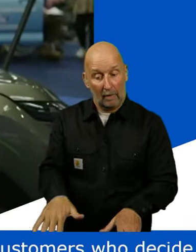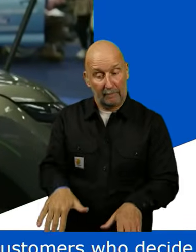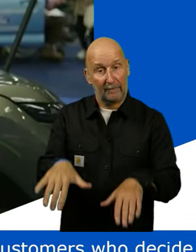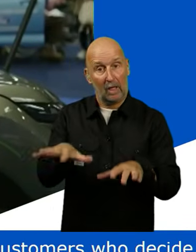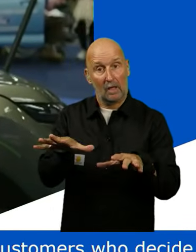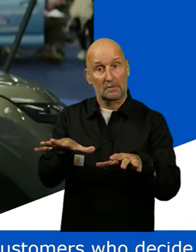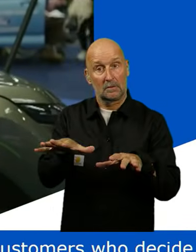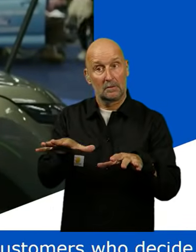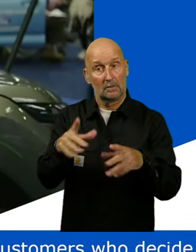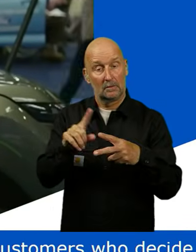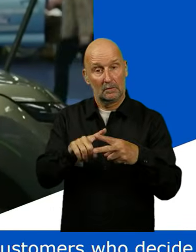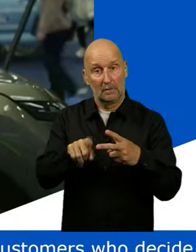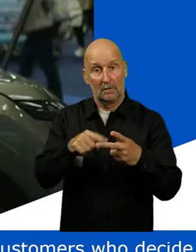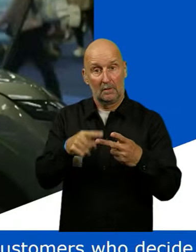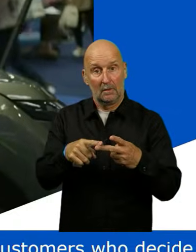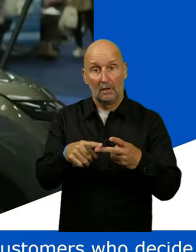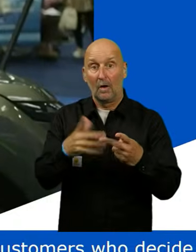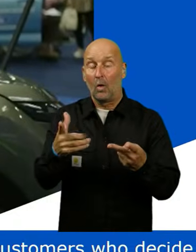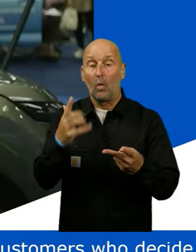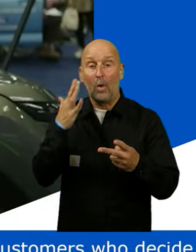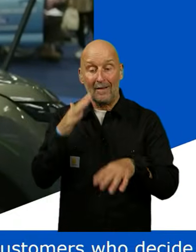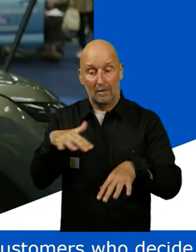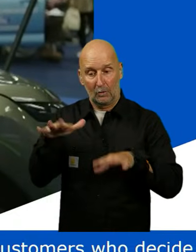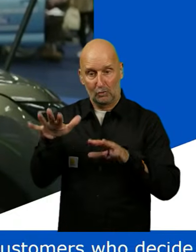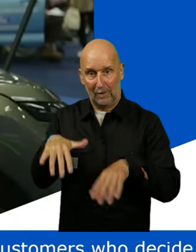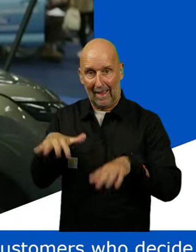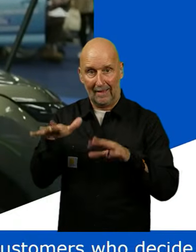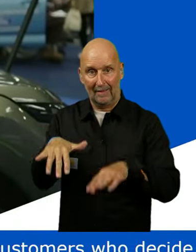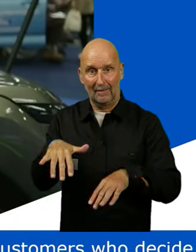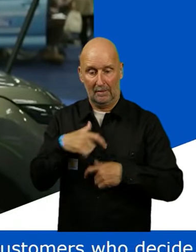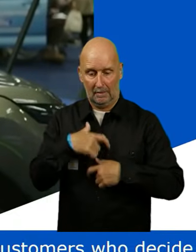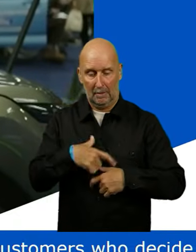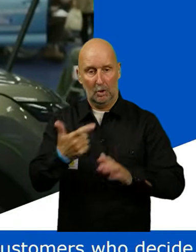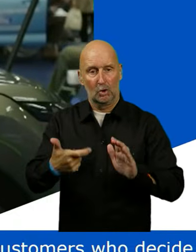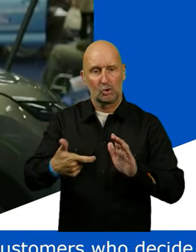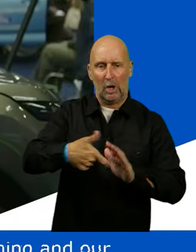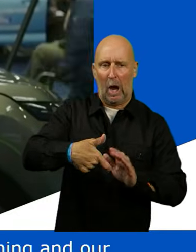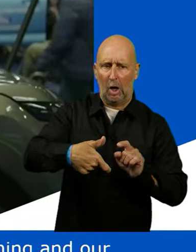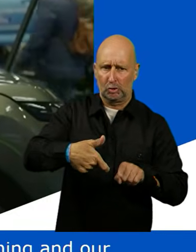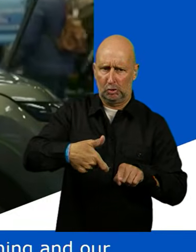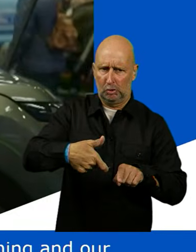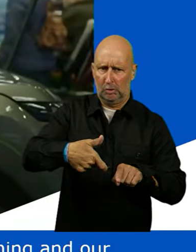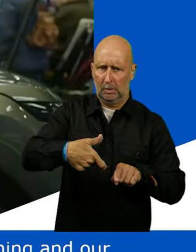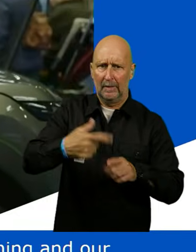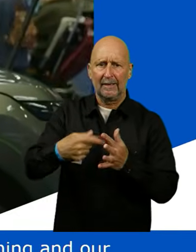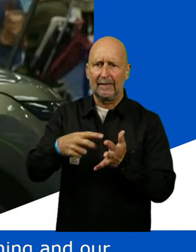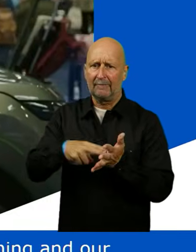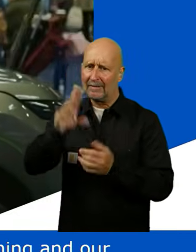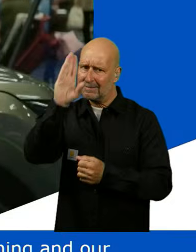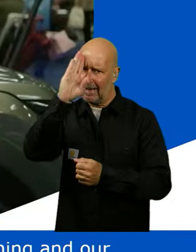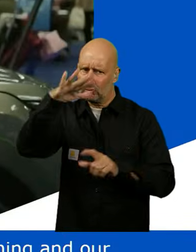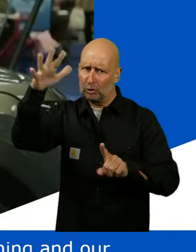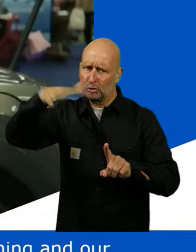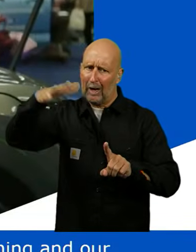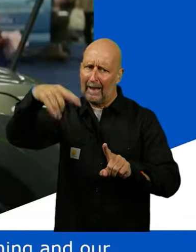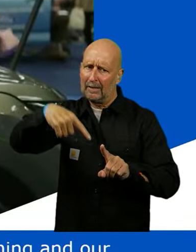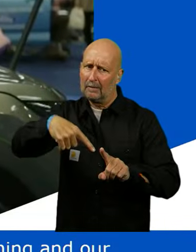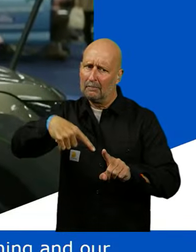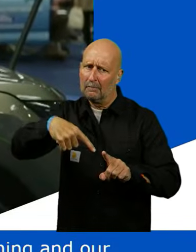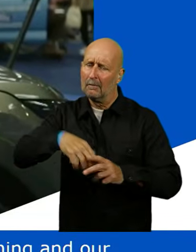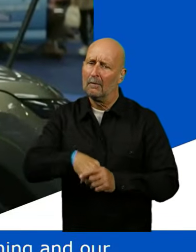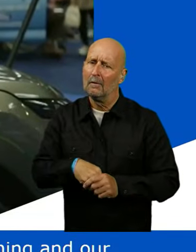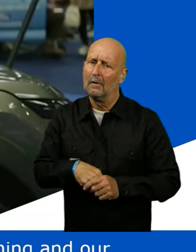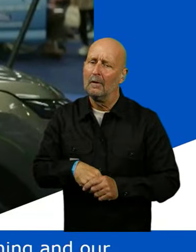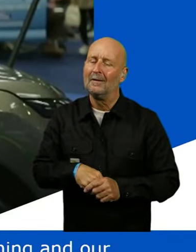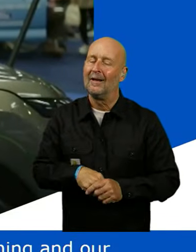or alternatively, when it's raining and our customers are charging their cars, are EVs dangerous? So I want to reassure